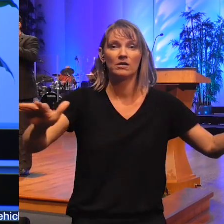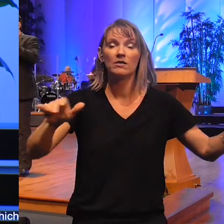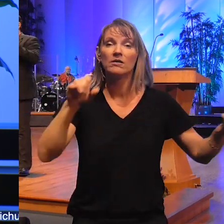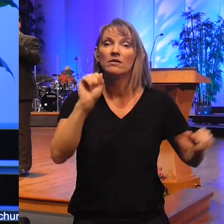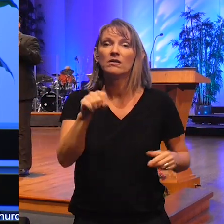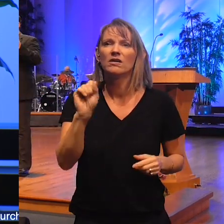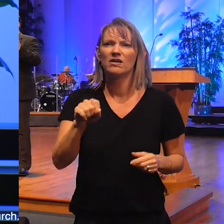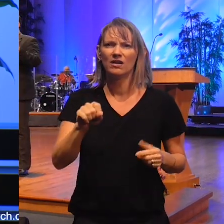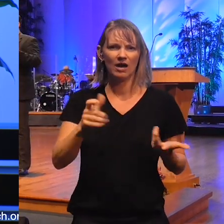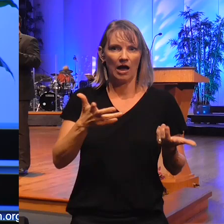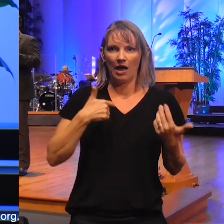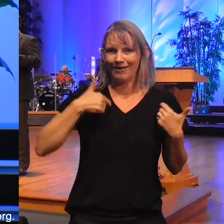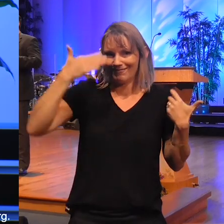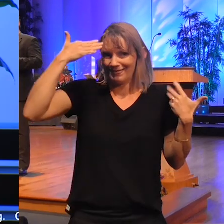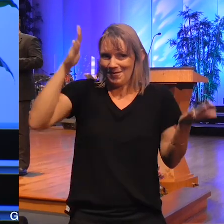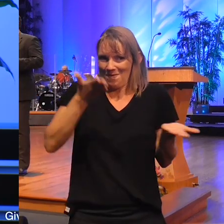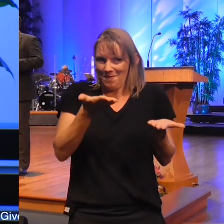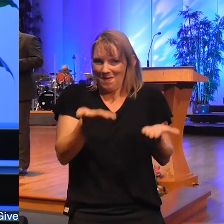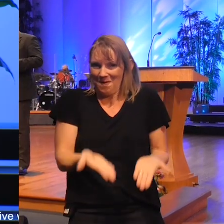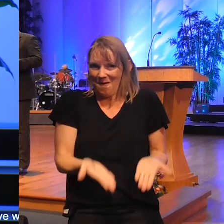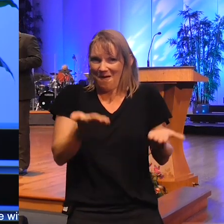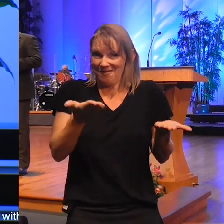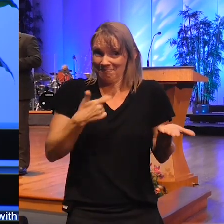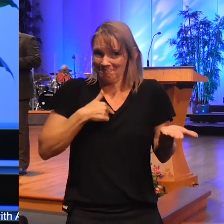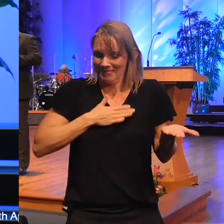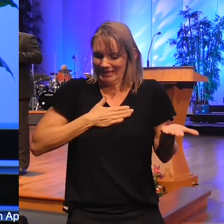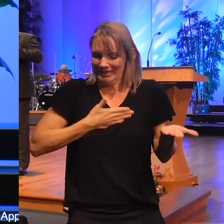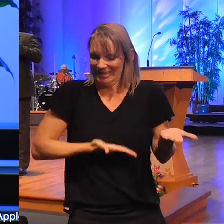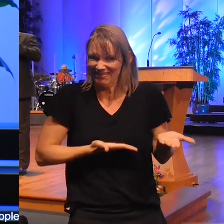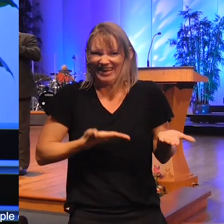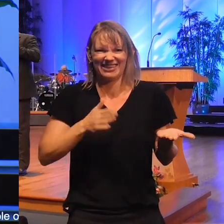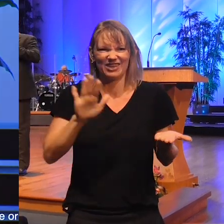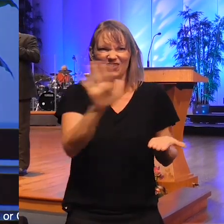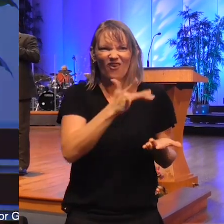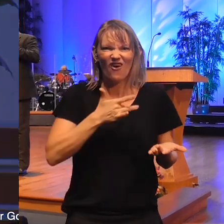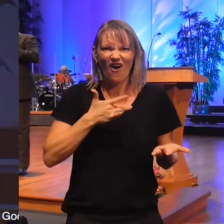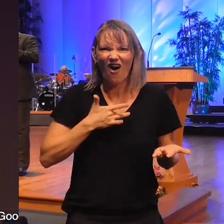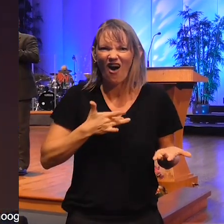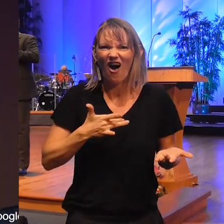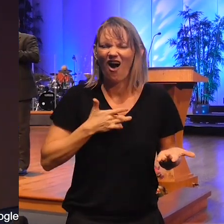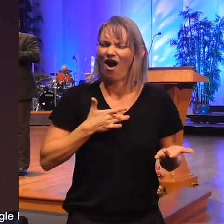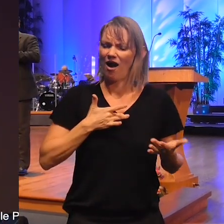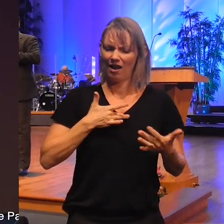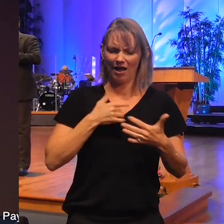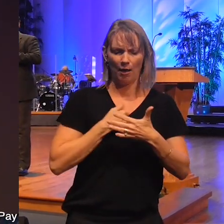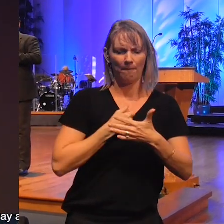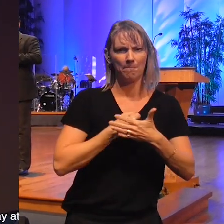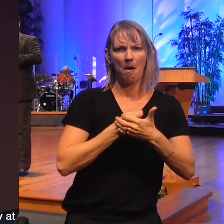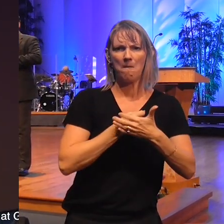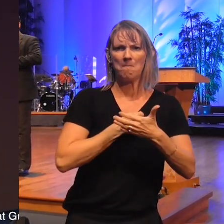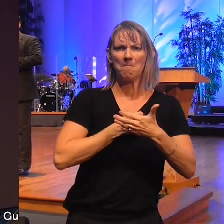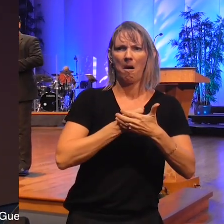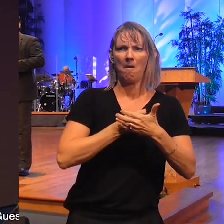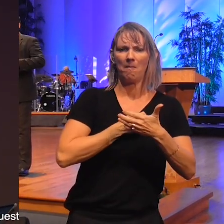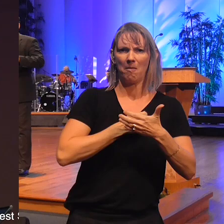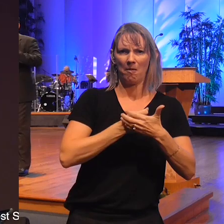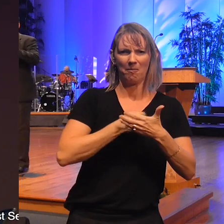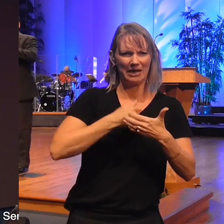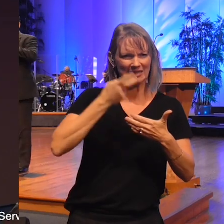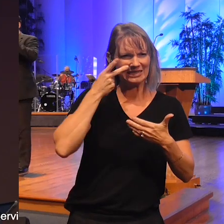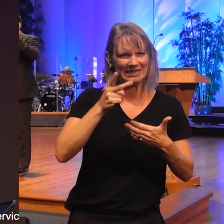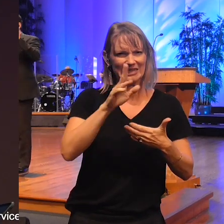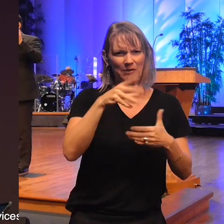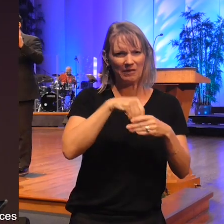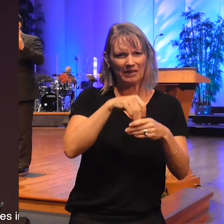Yeah, I hardly know you, can I confess, but I see your heart beating in your